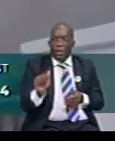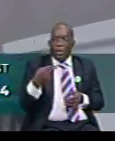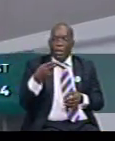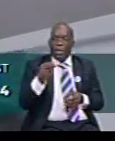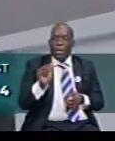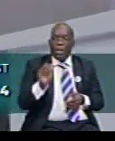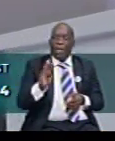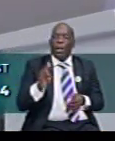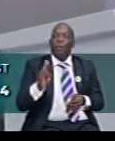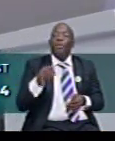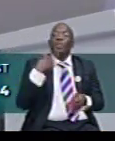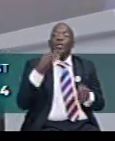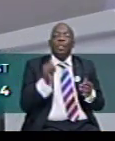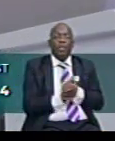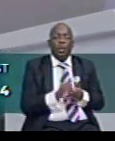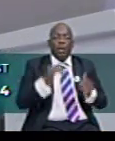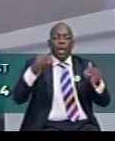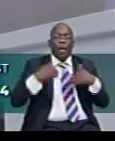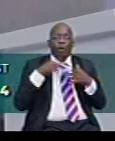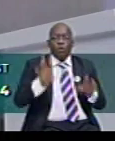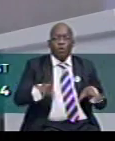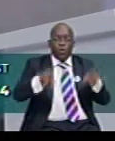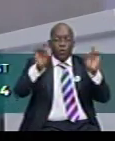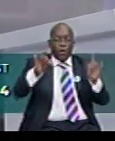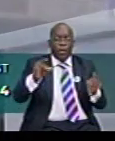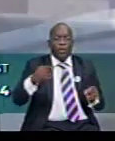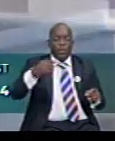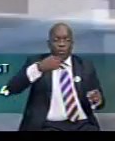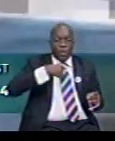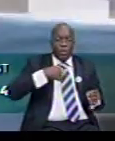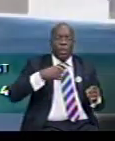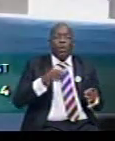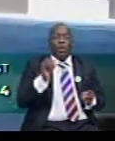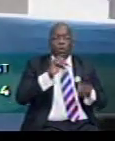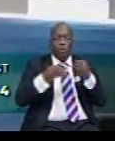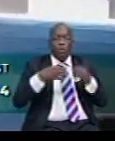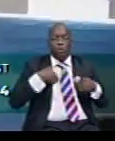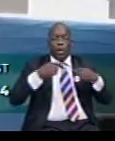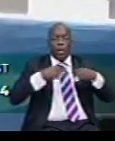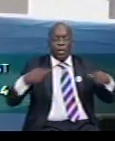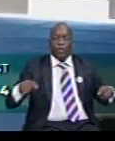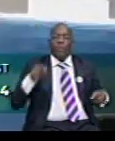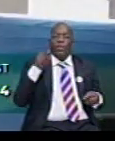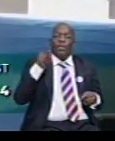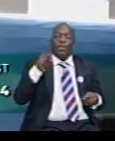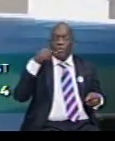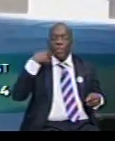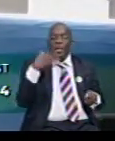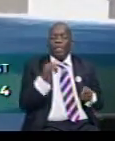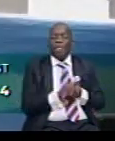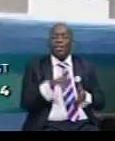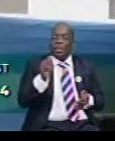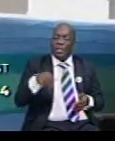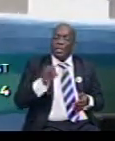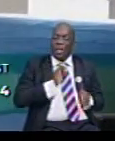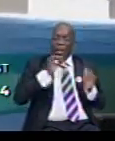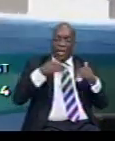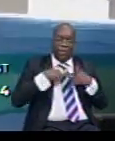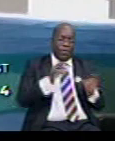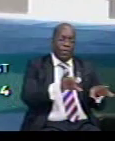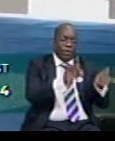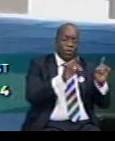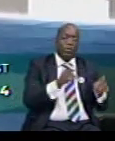said, have you found me, O my enemy? He said, yes, I found you. He didn't chicken out. He wasn't